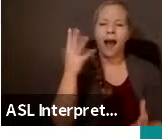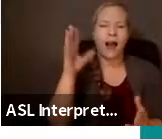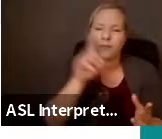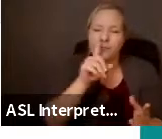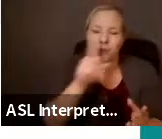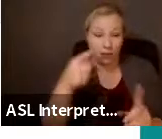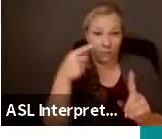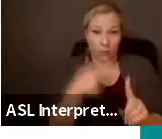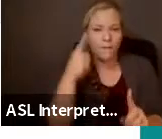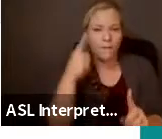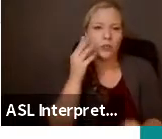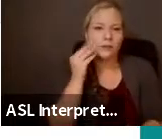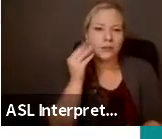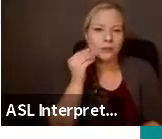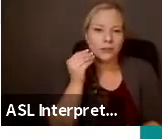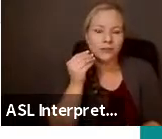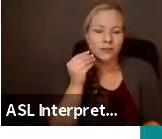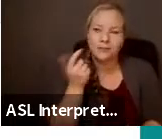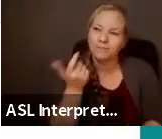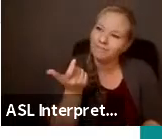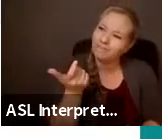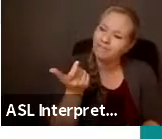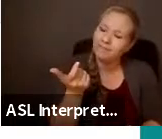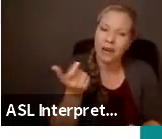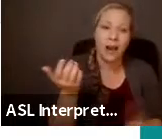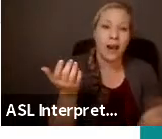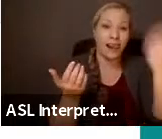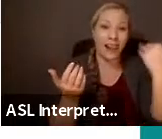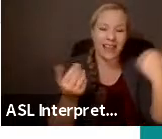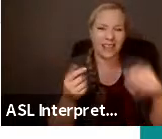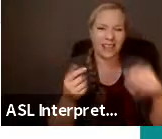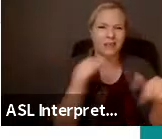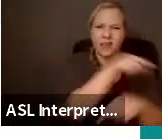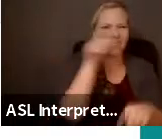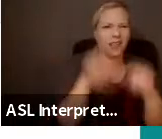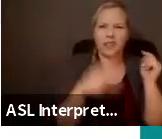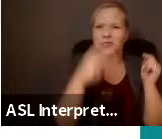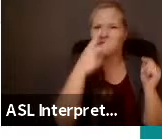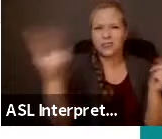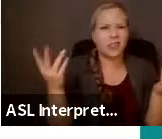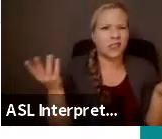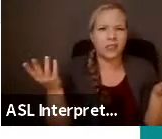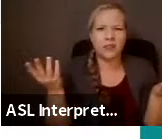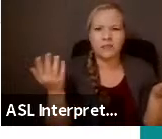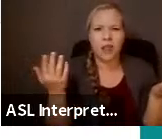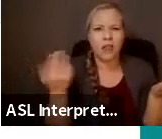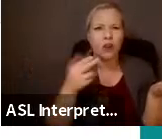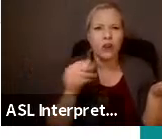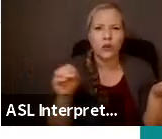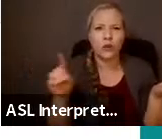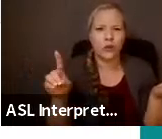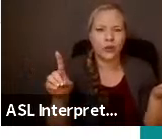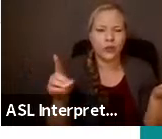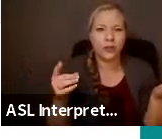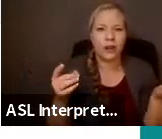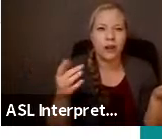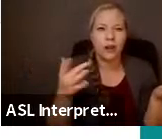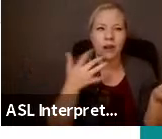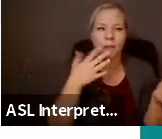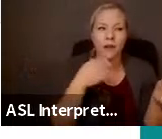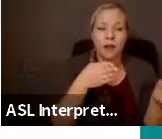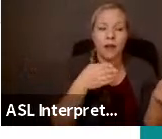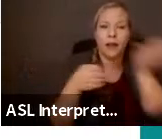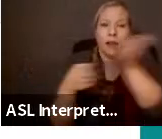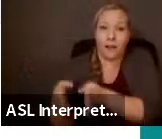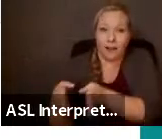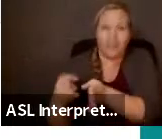as opposed to the previous scheme that had it on the other side. mhm. Being able to look at Mount Hood might be attractive to active Yeah,